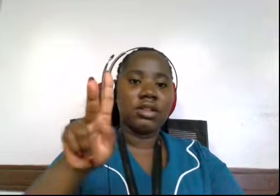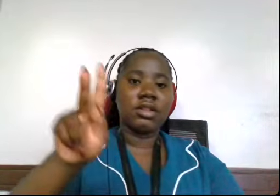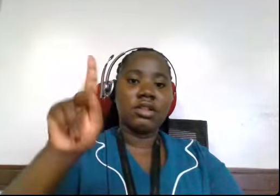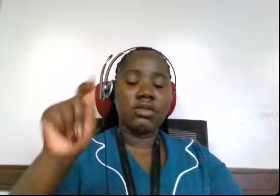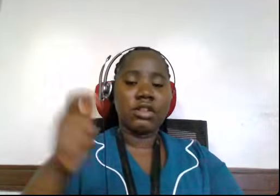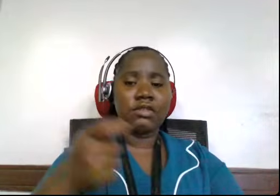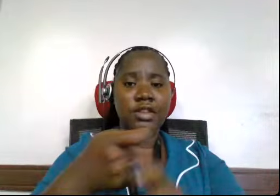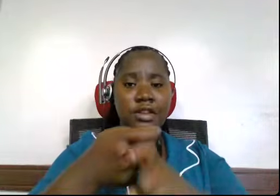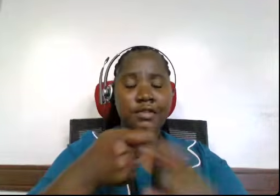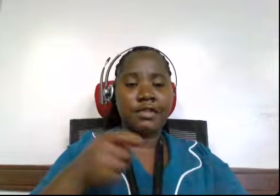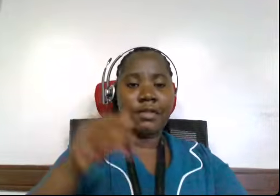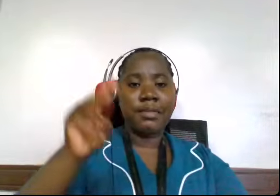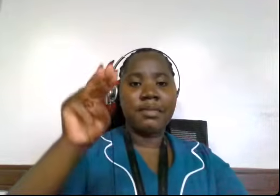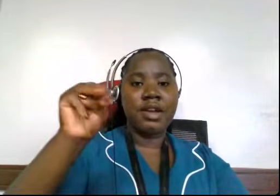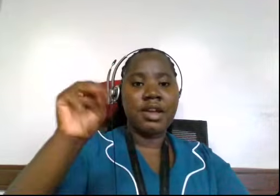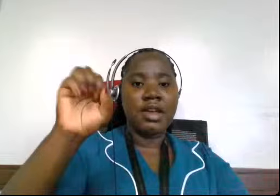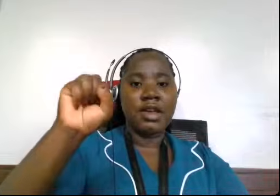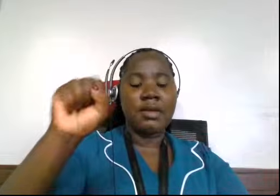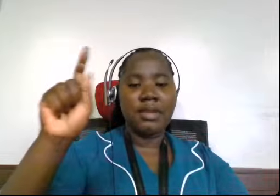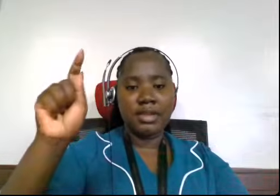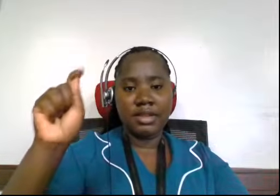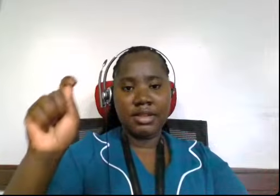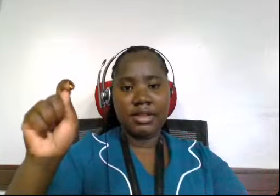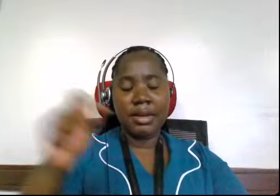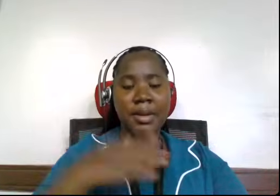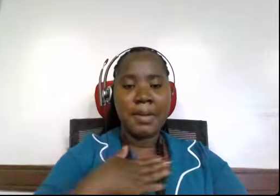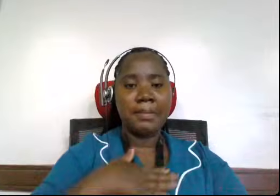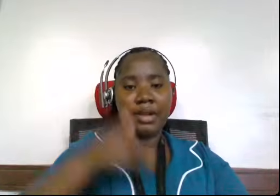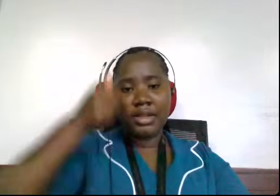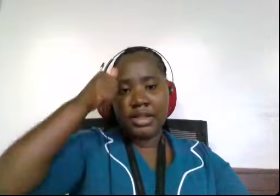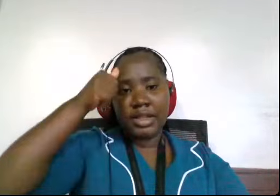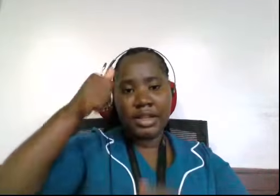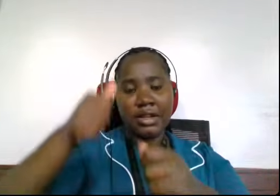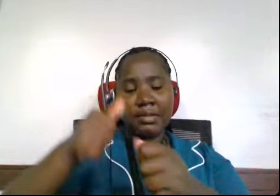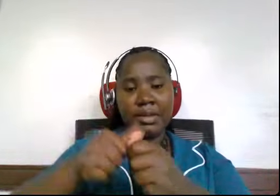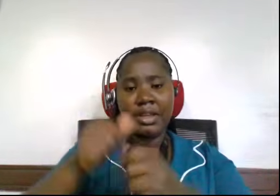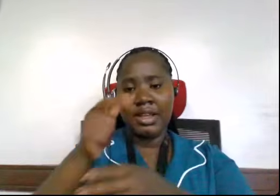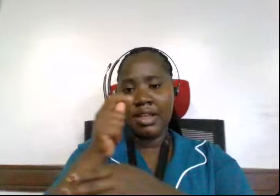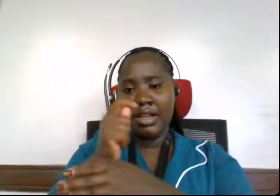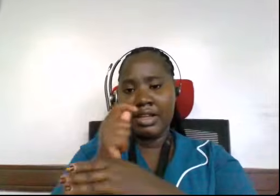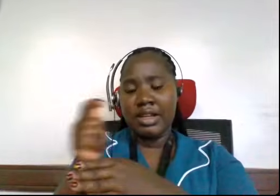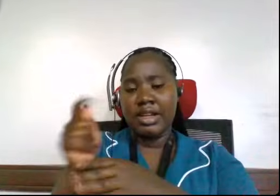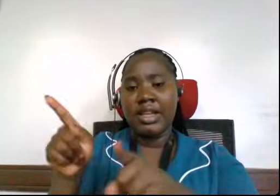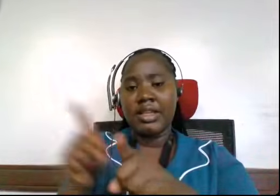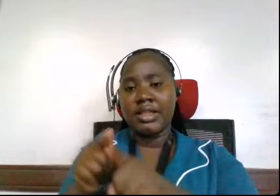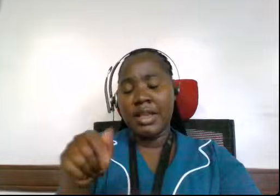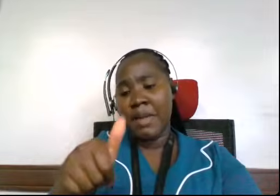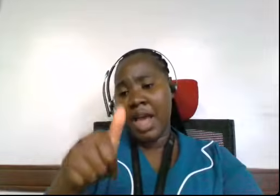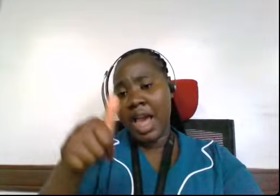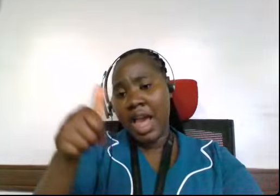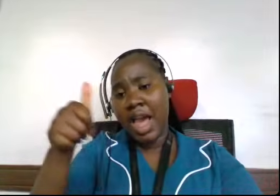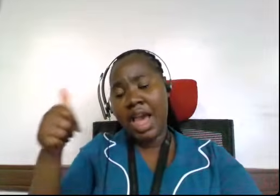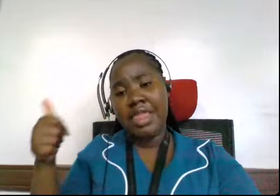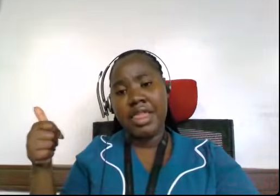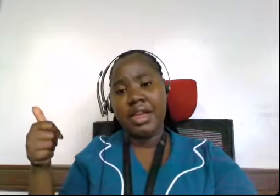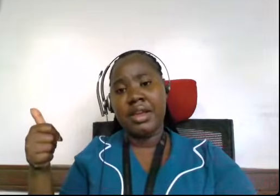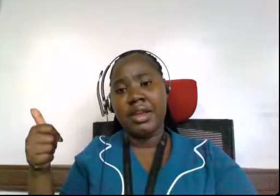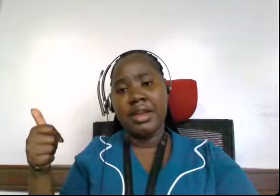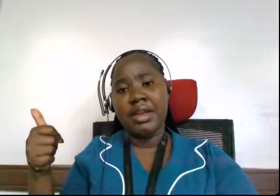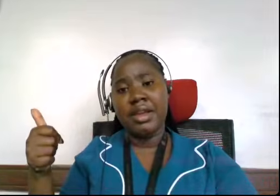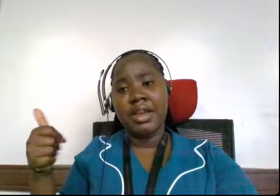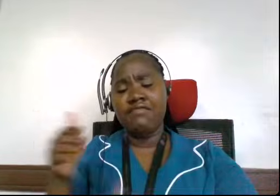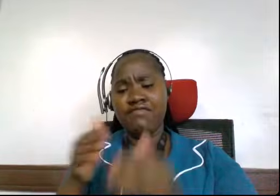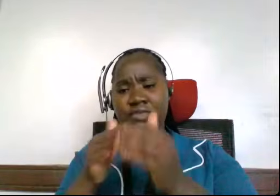Micro and Small Taxpayers Unit. And please remember, these trainings and the previous ones we've done, also guides